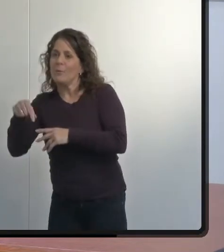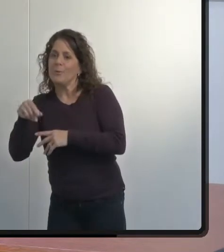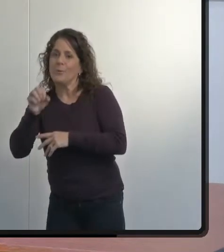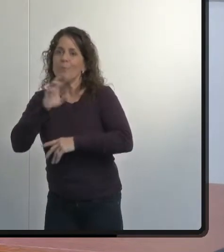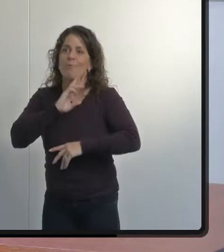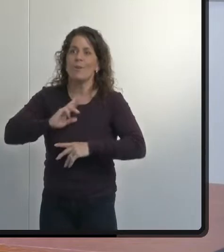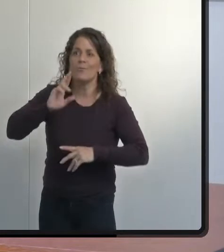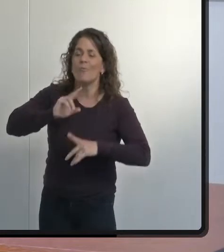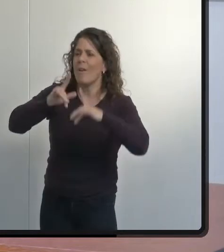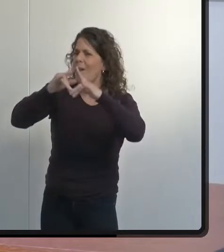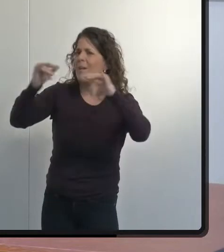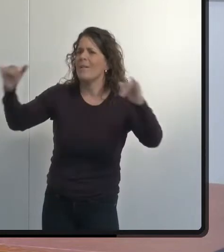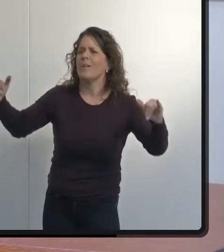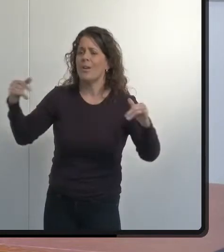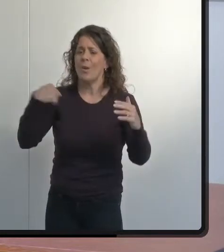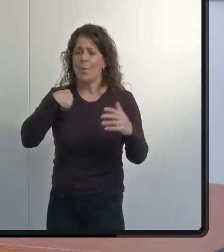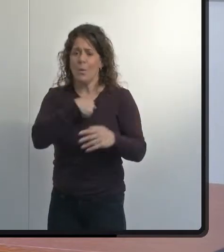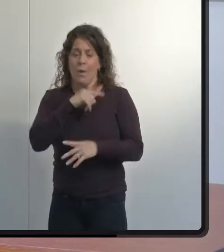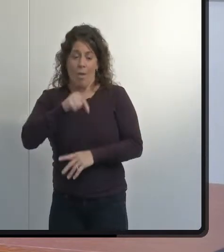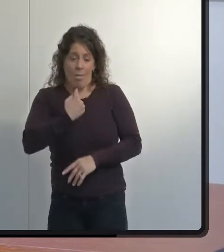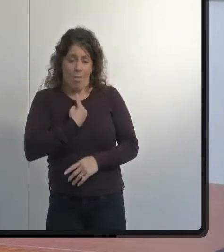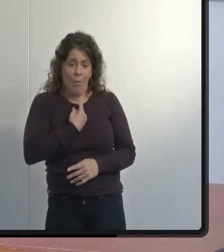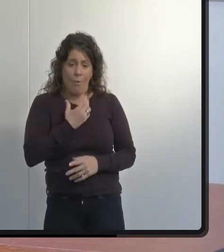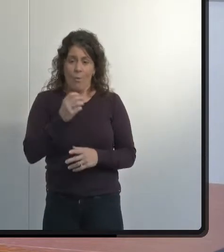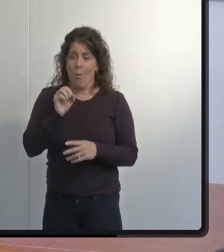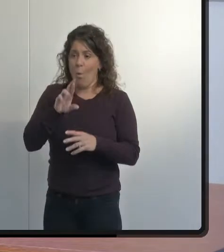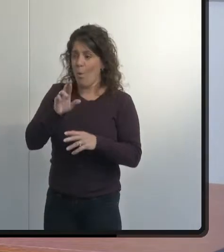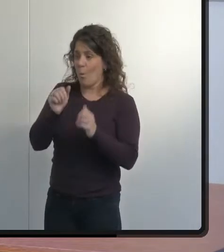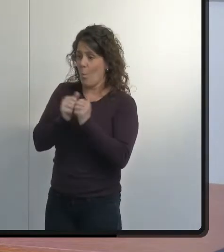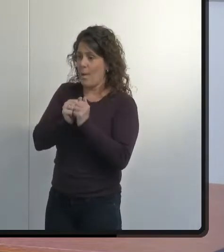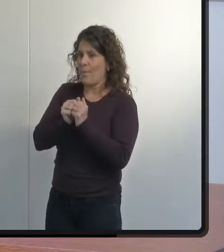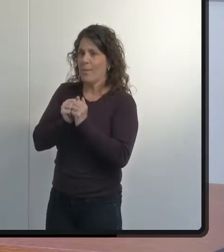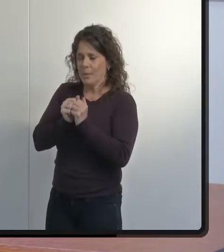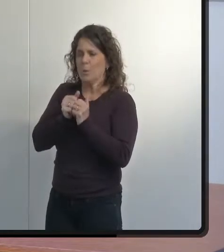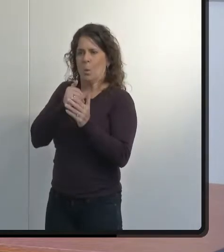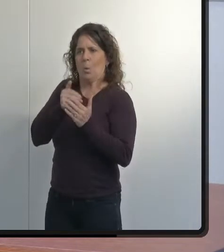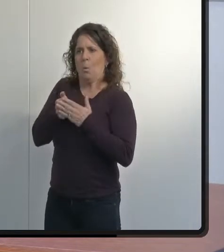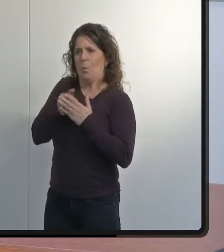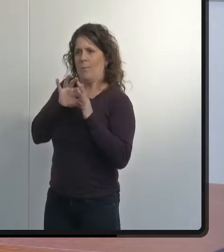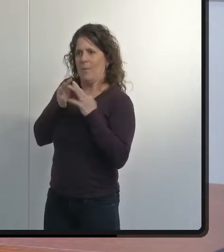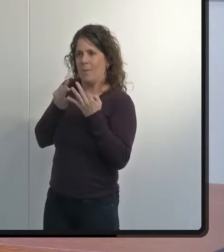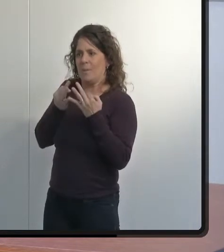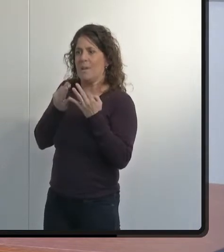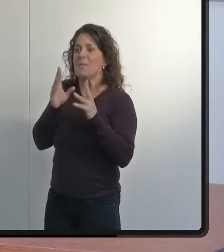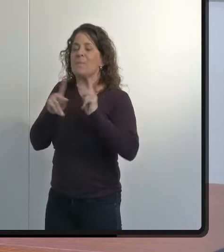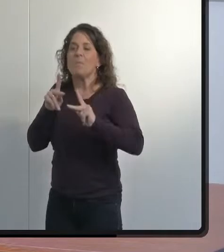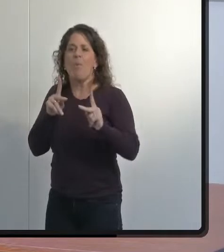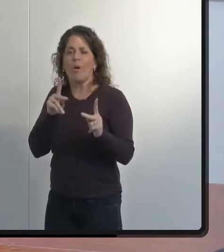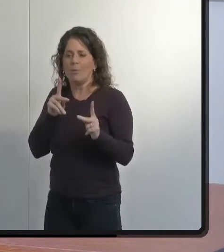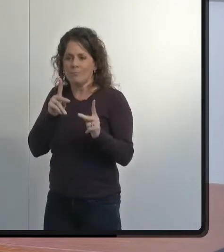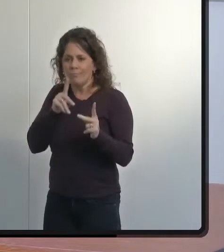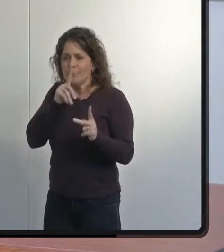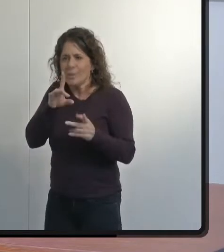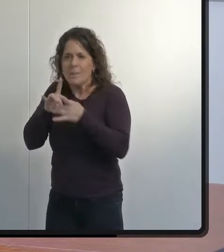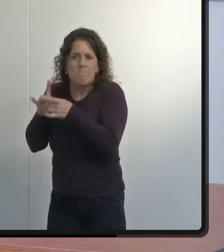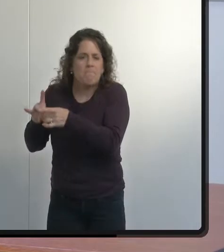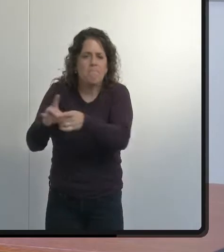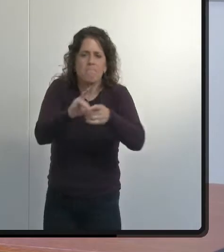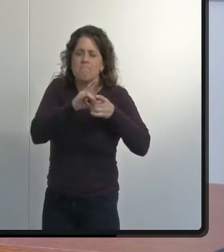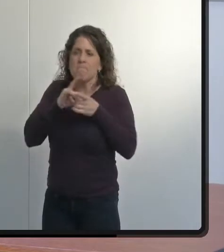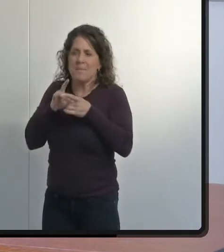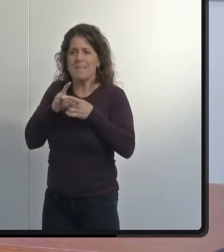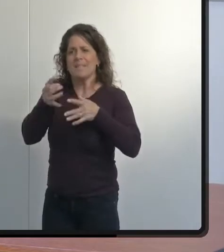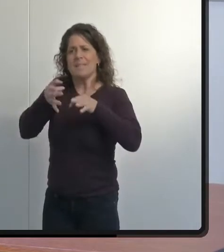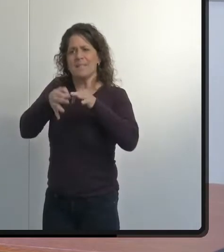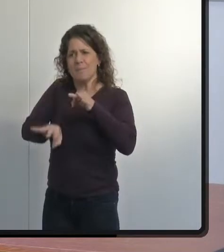brunches, whether we were alone or with immediate family, people strongly connected in very simple ways.